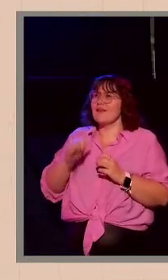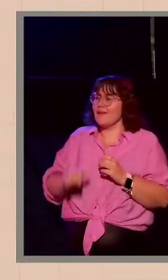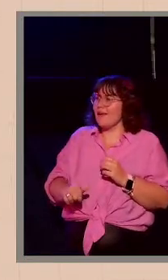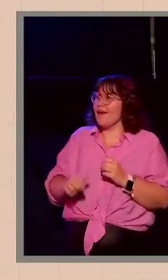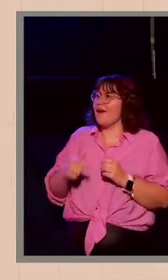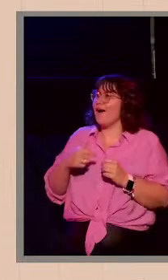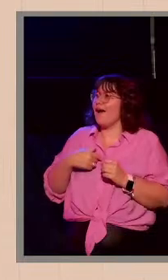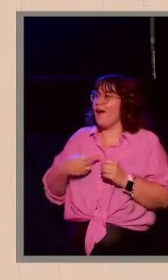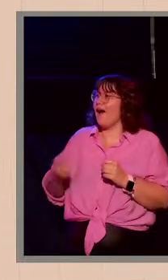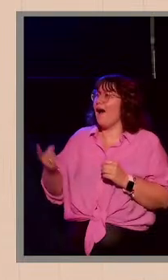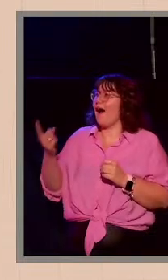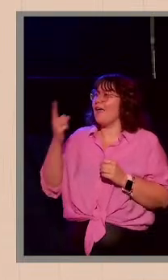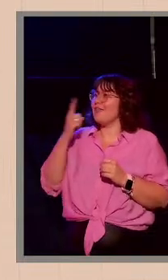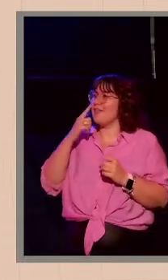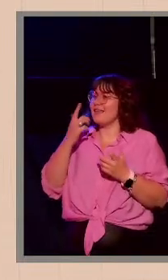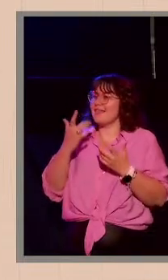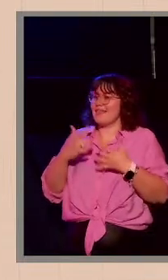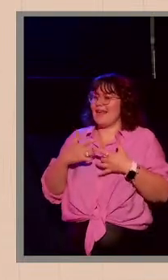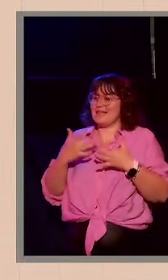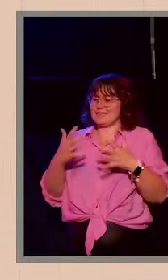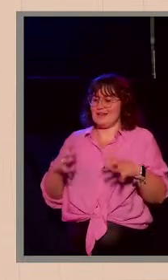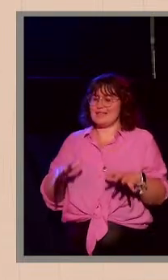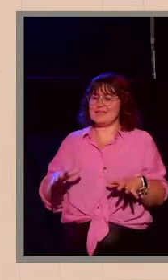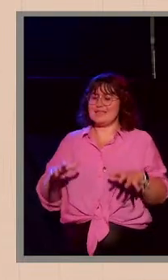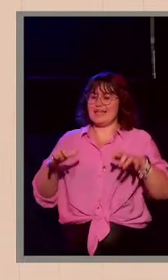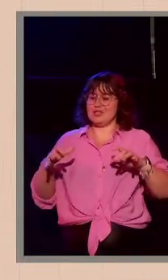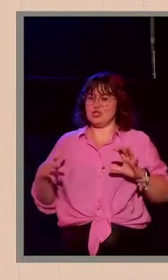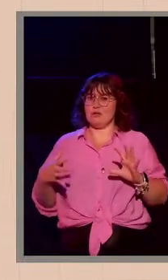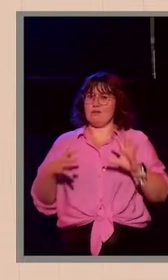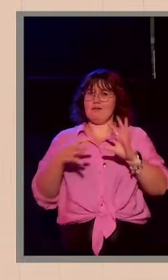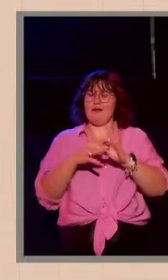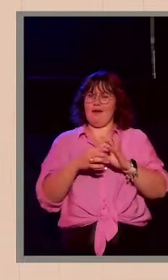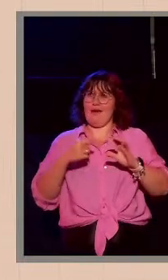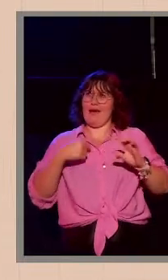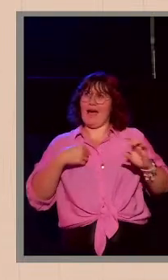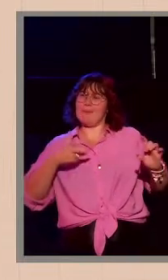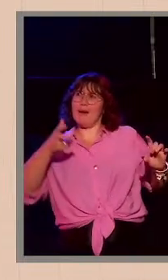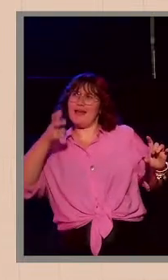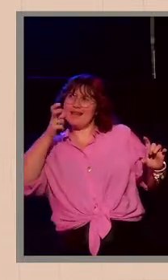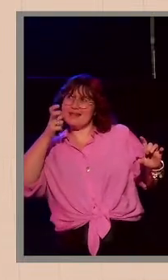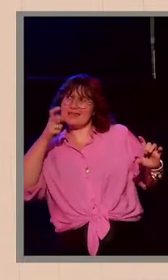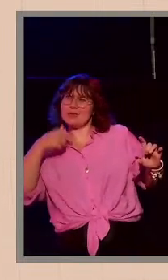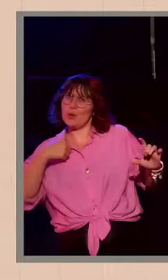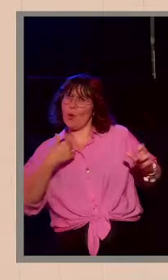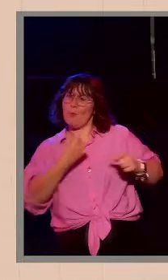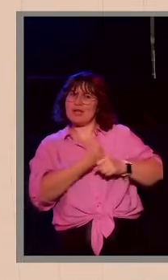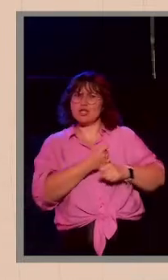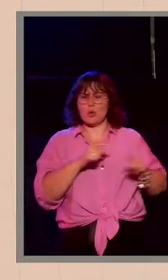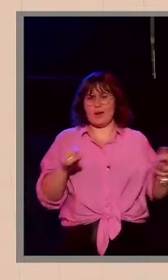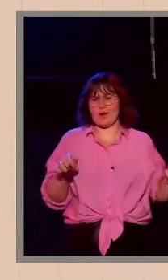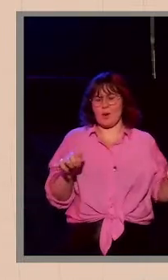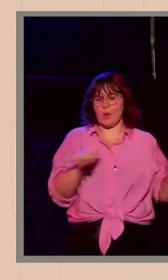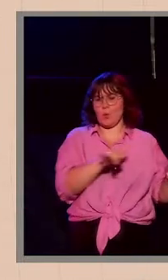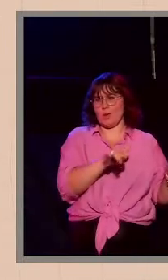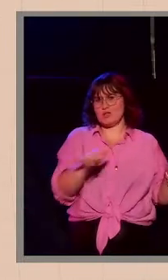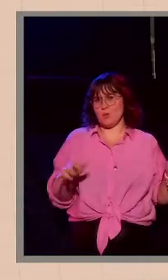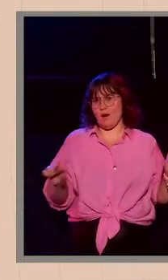there is a tension between am I listening or am I doing,